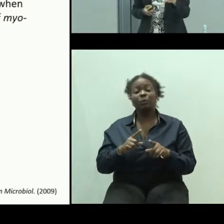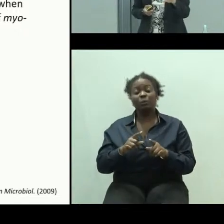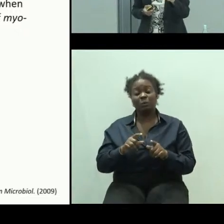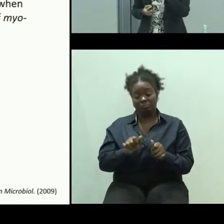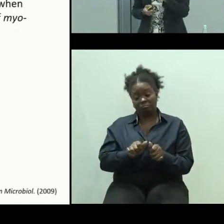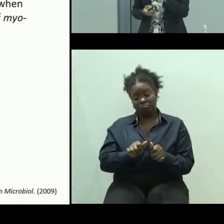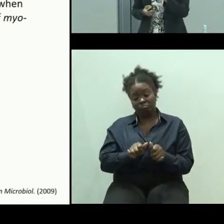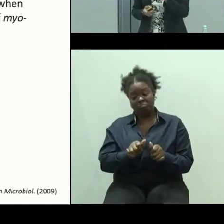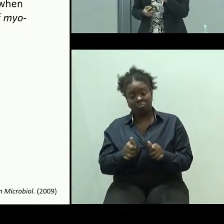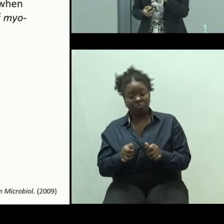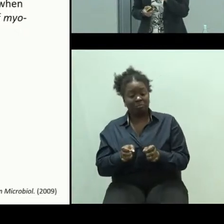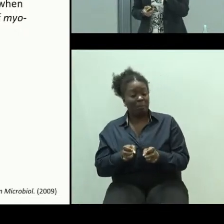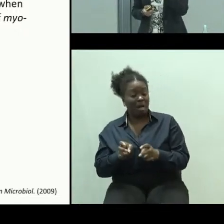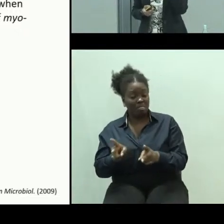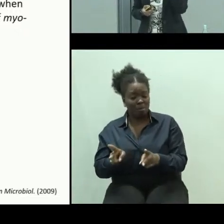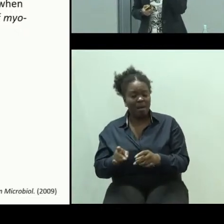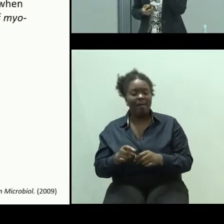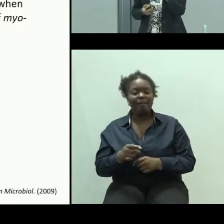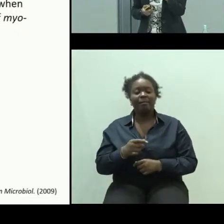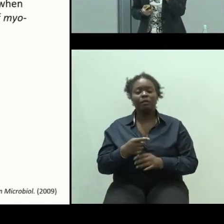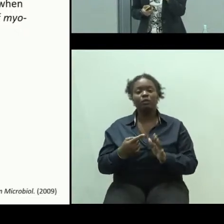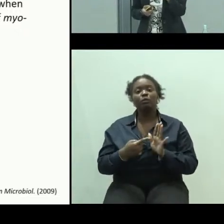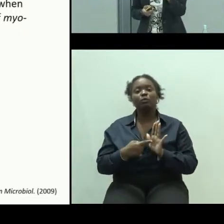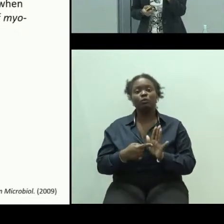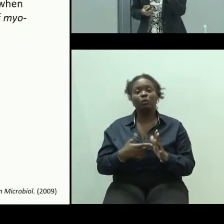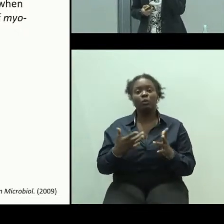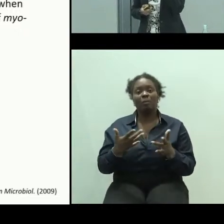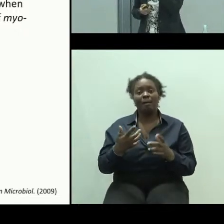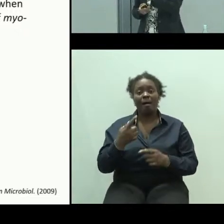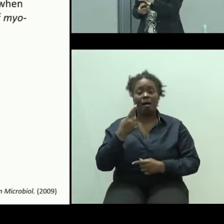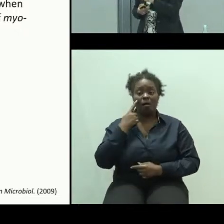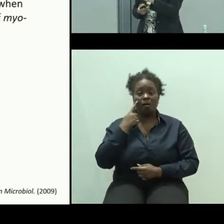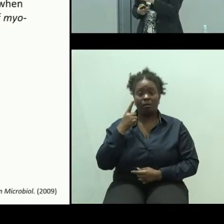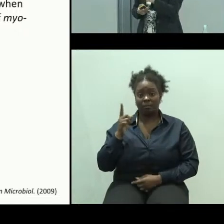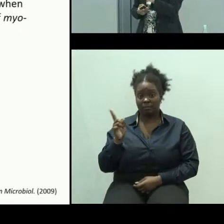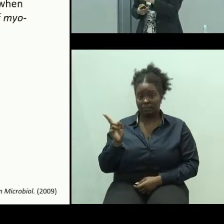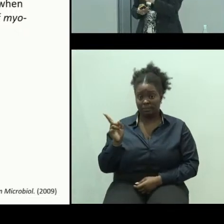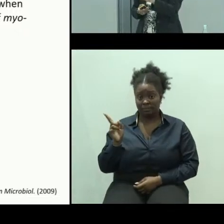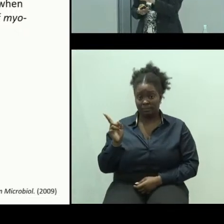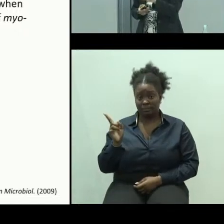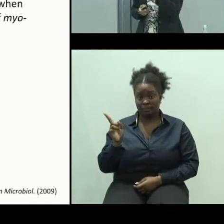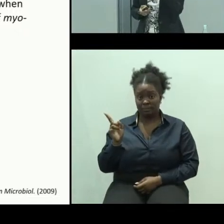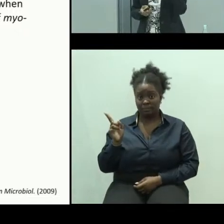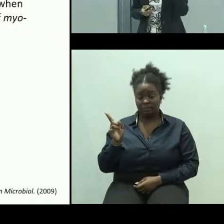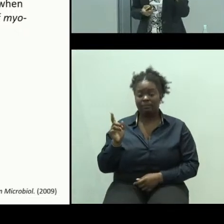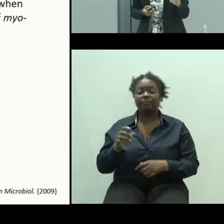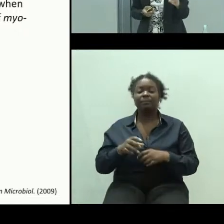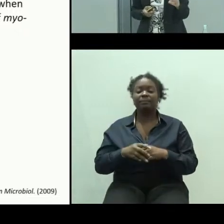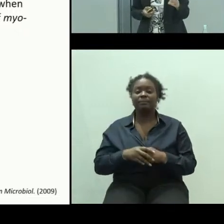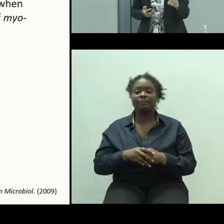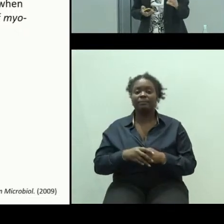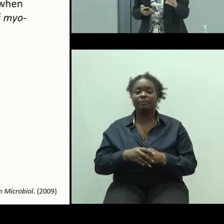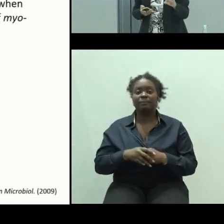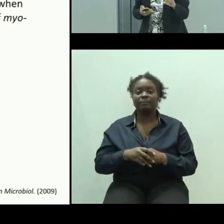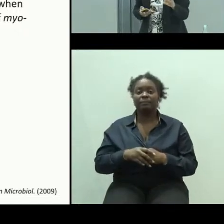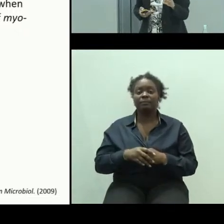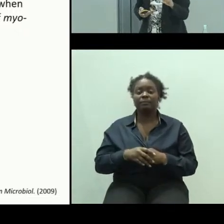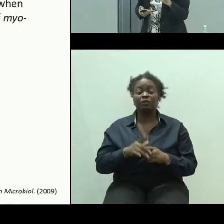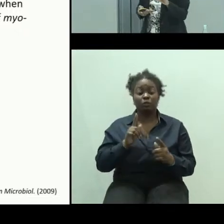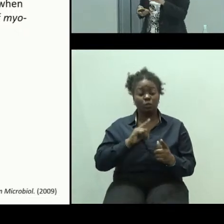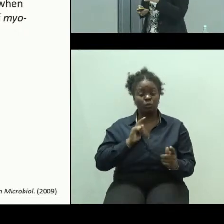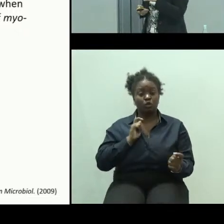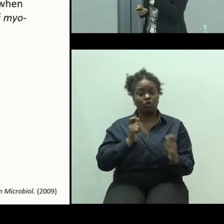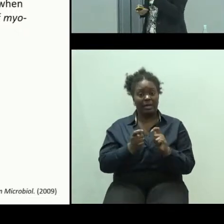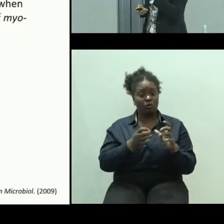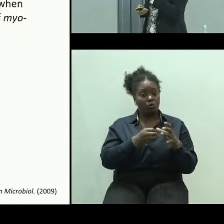and this is shown here where we use this mouse protein to go from a compound called myoinositol to glucuronic acid.